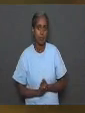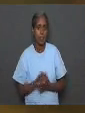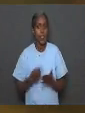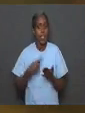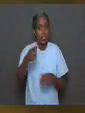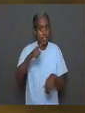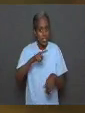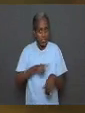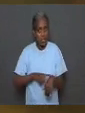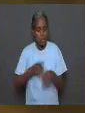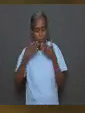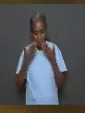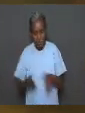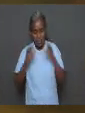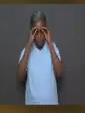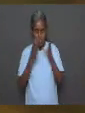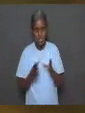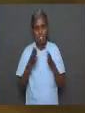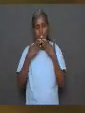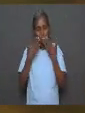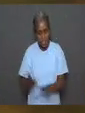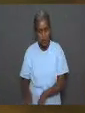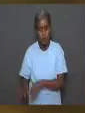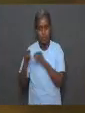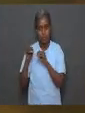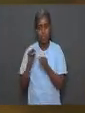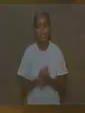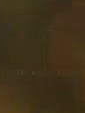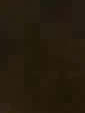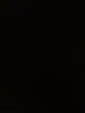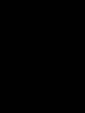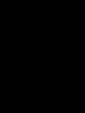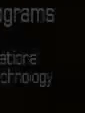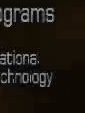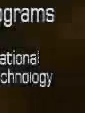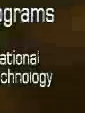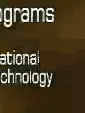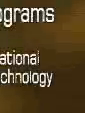Until next time, thank you, teacher. Thank you, students.